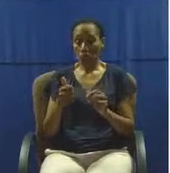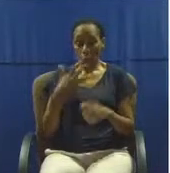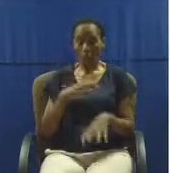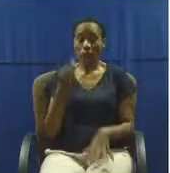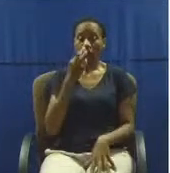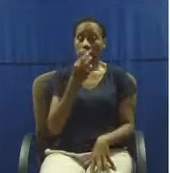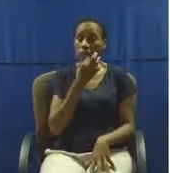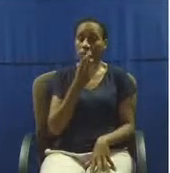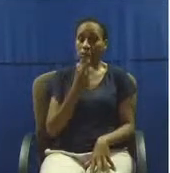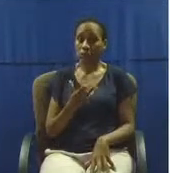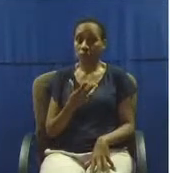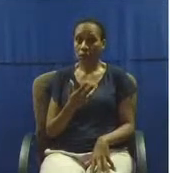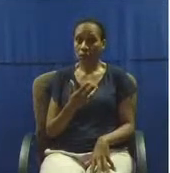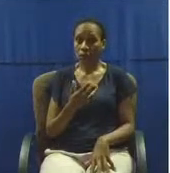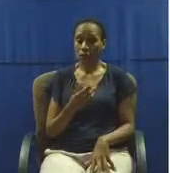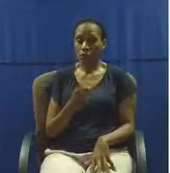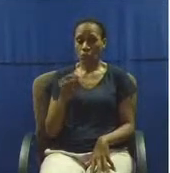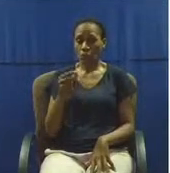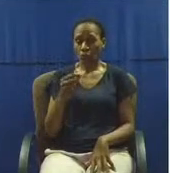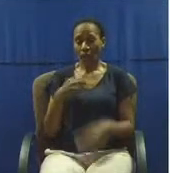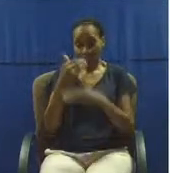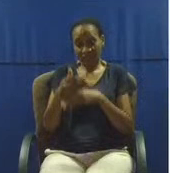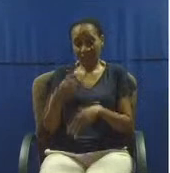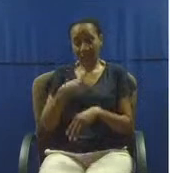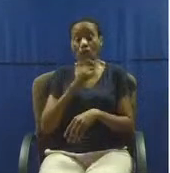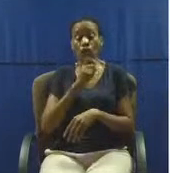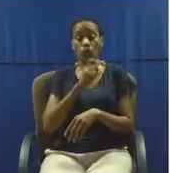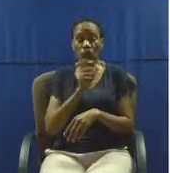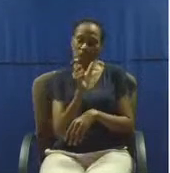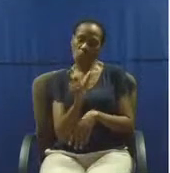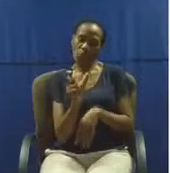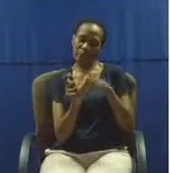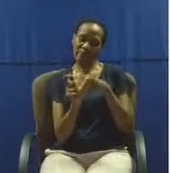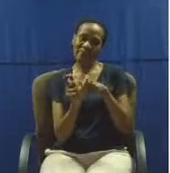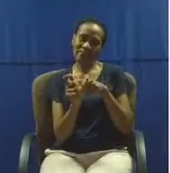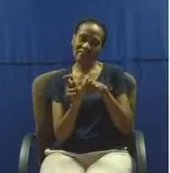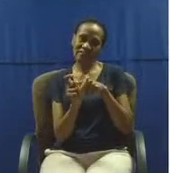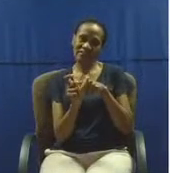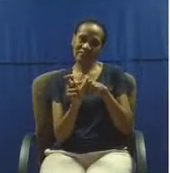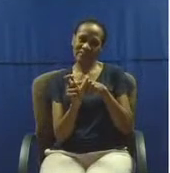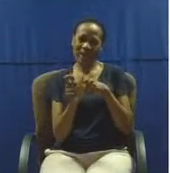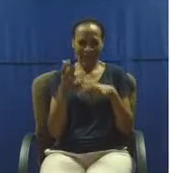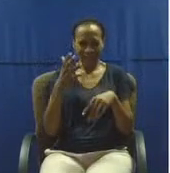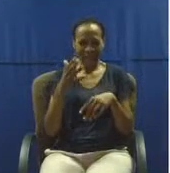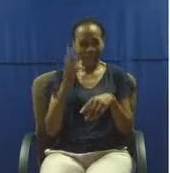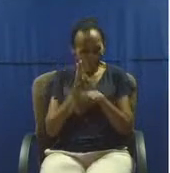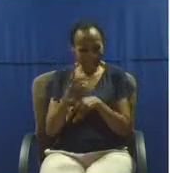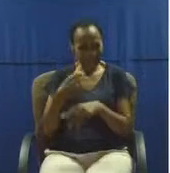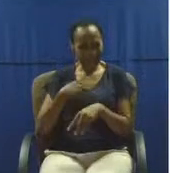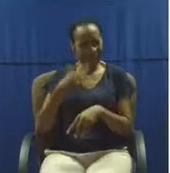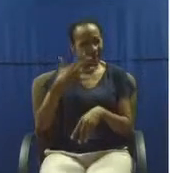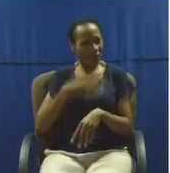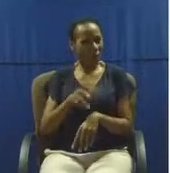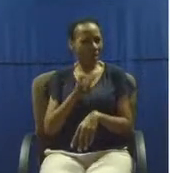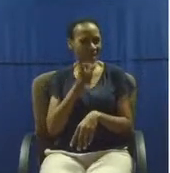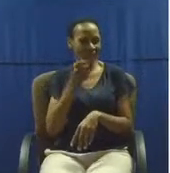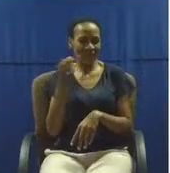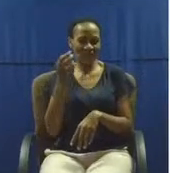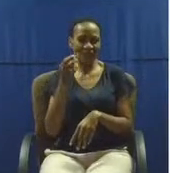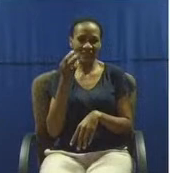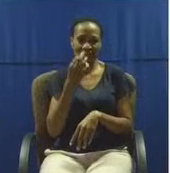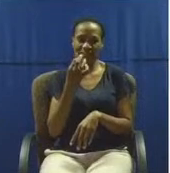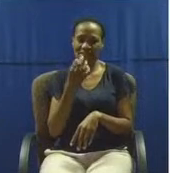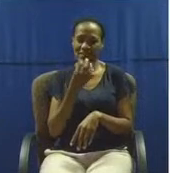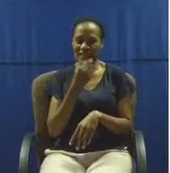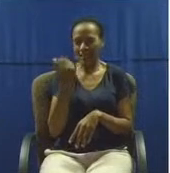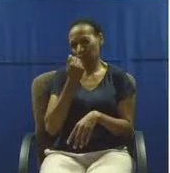say, as soon as I use that word, I almost said, Madam Speaker, I shouldn't have said that.